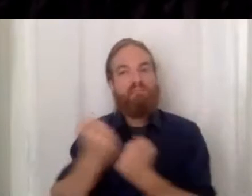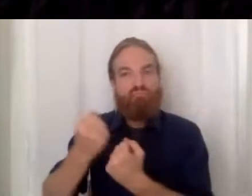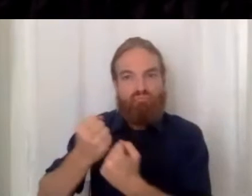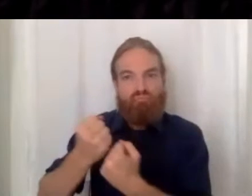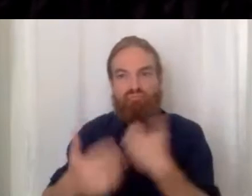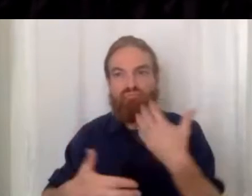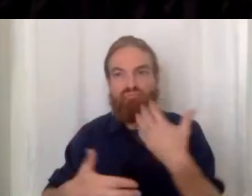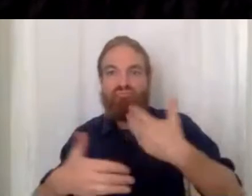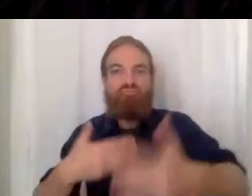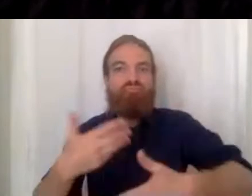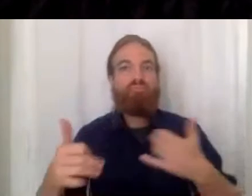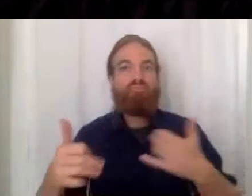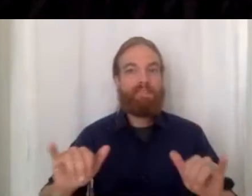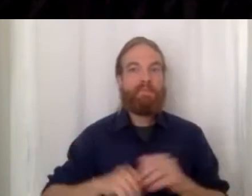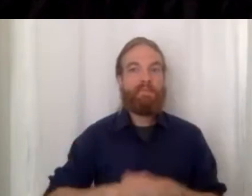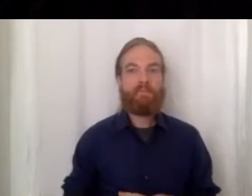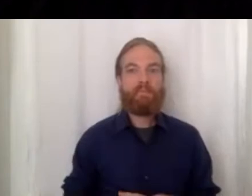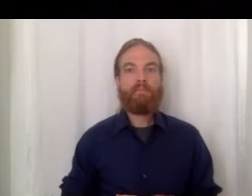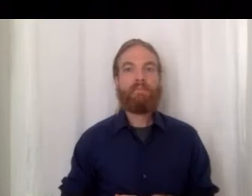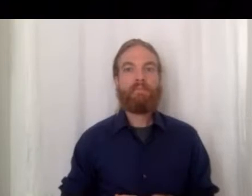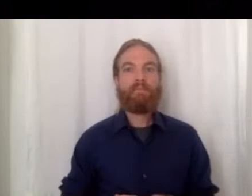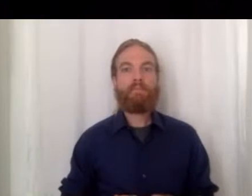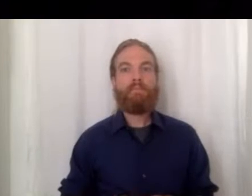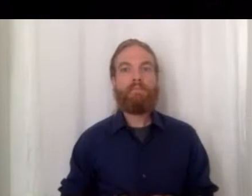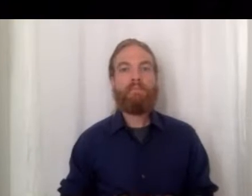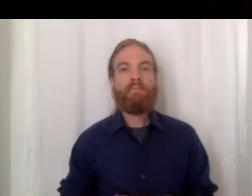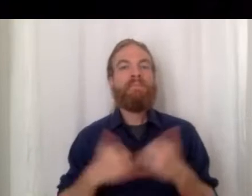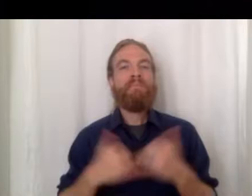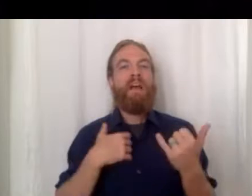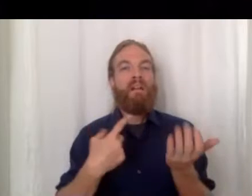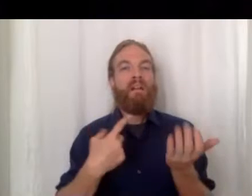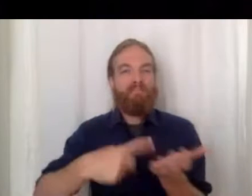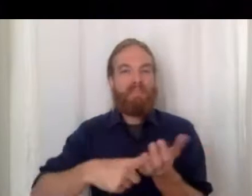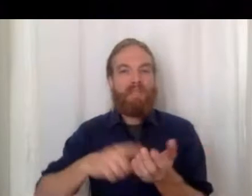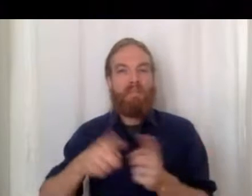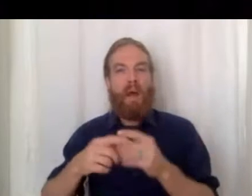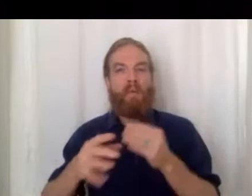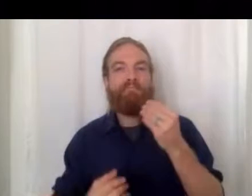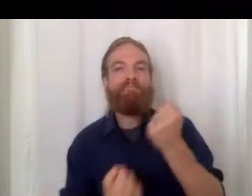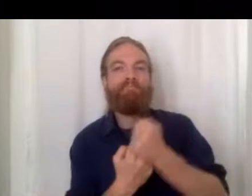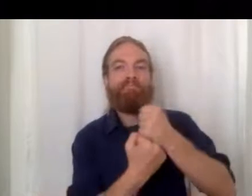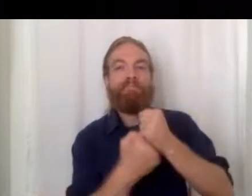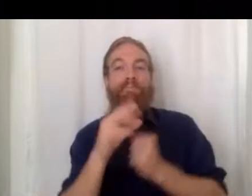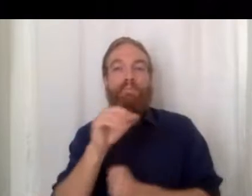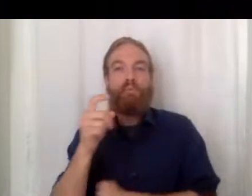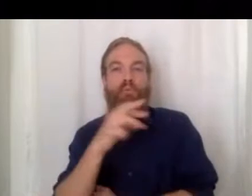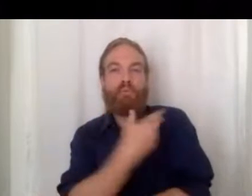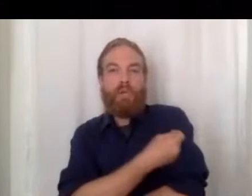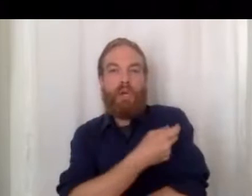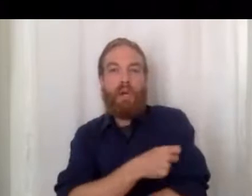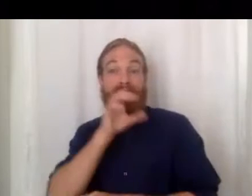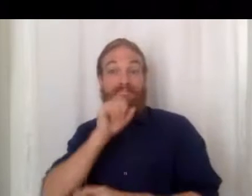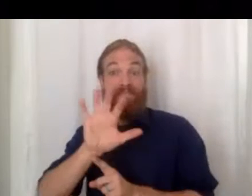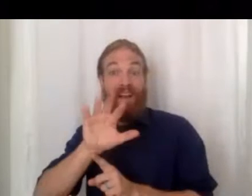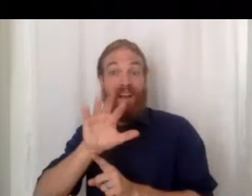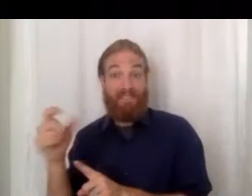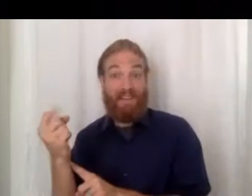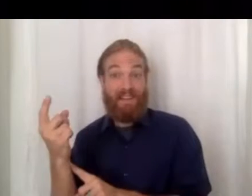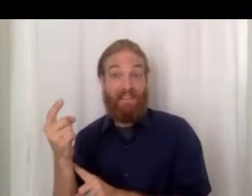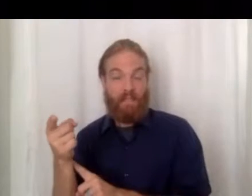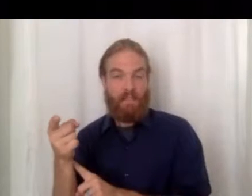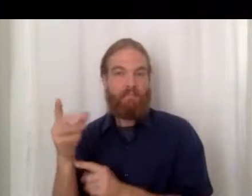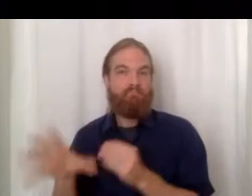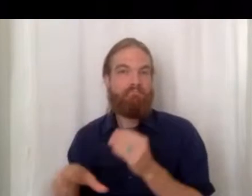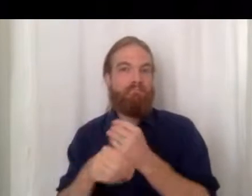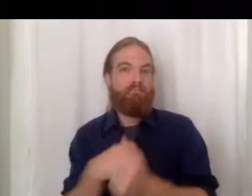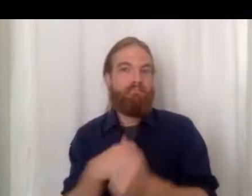group. Excellent. Any board member comments or questions about this lease for our Public